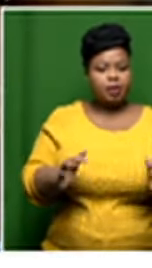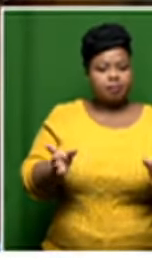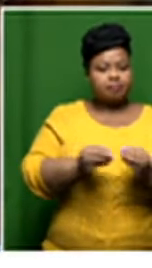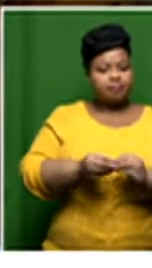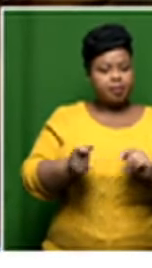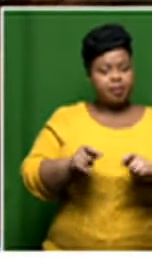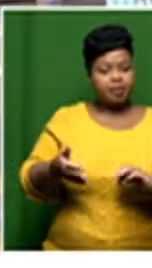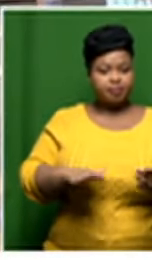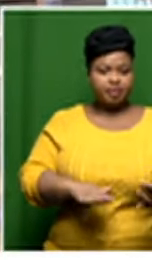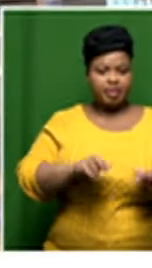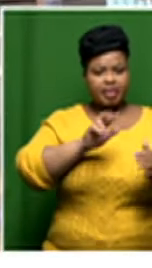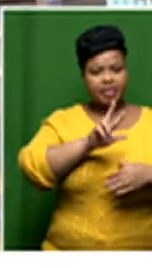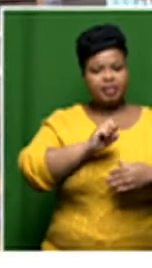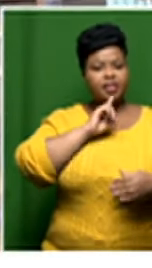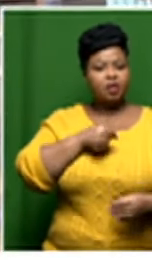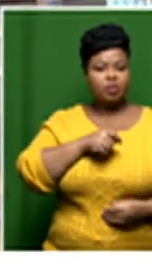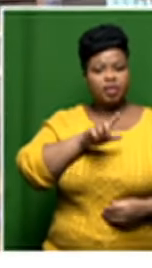total fatalities to